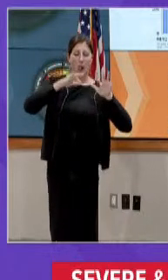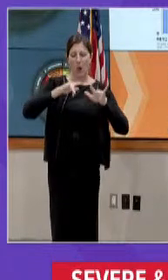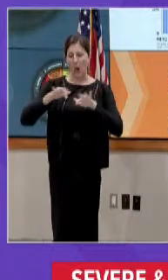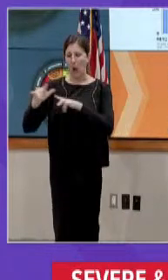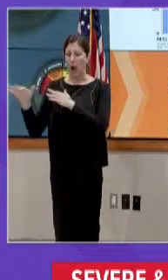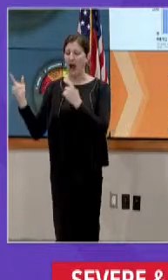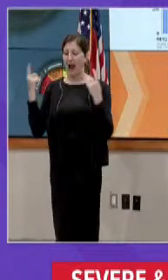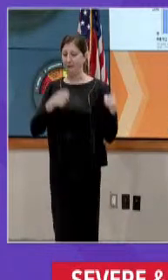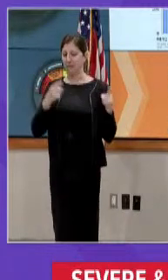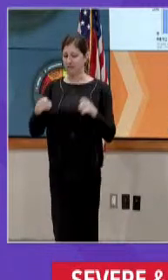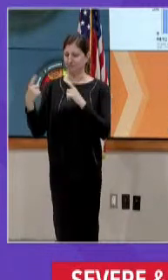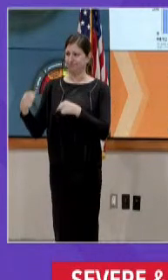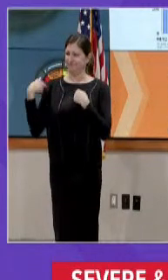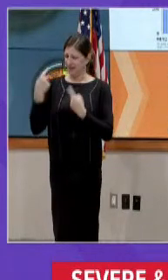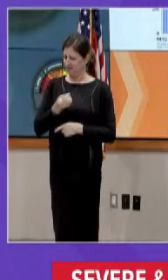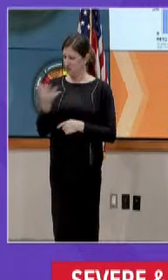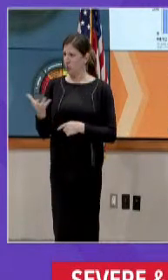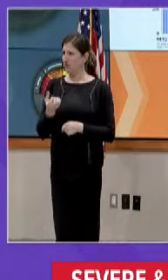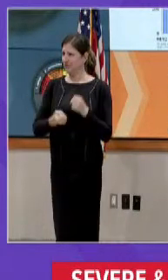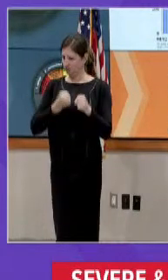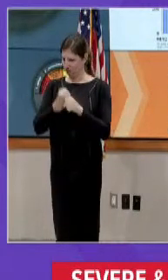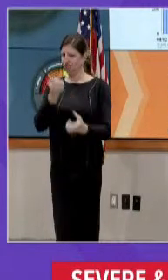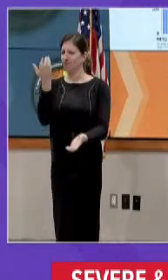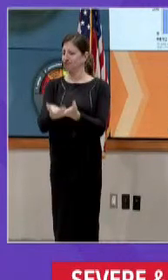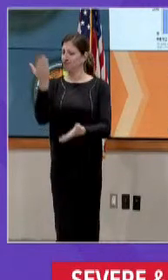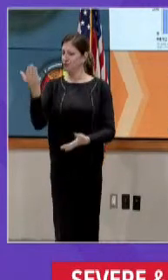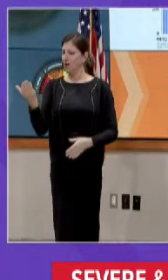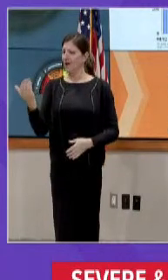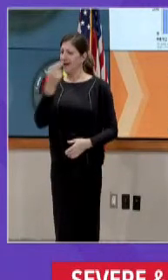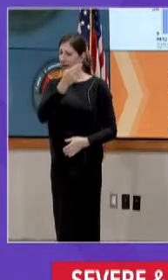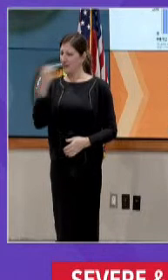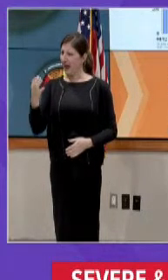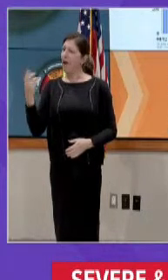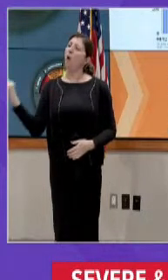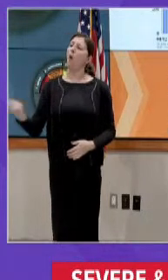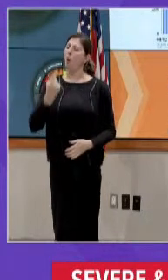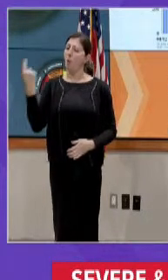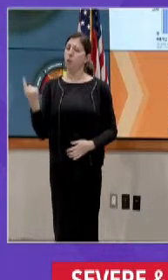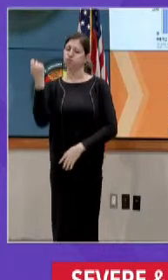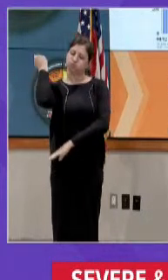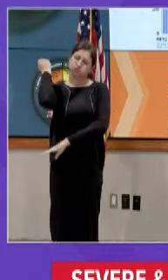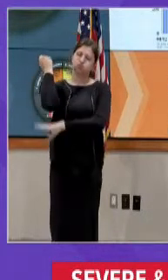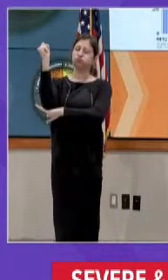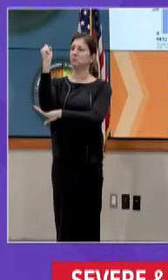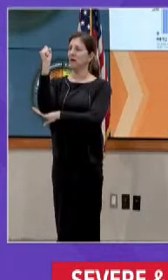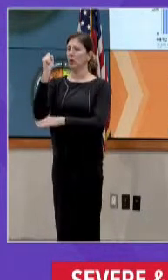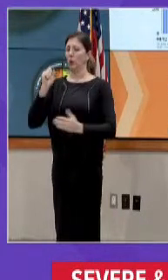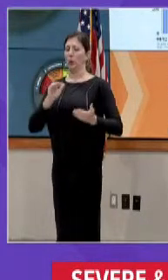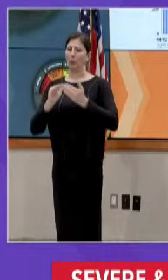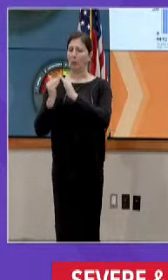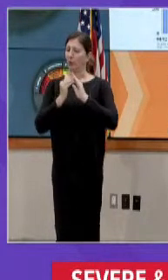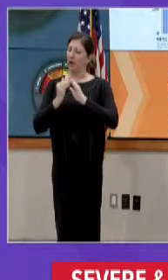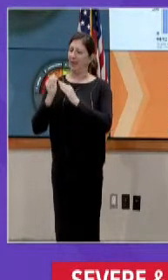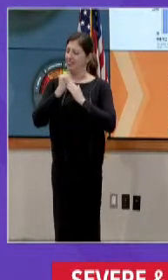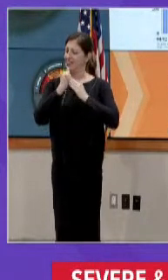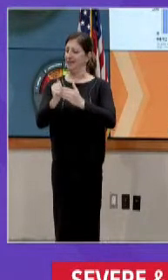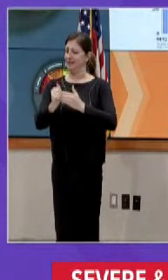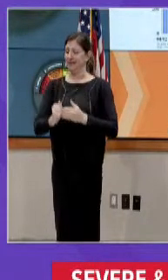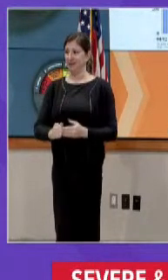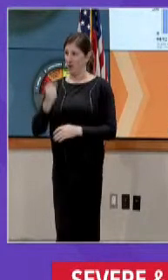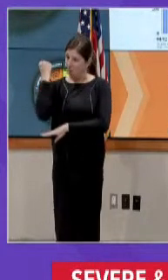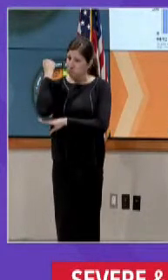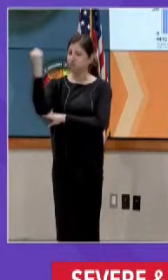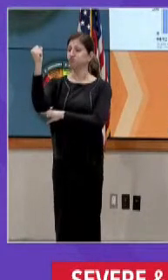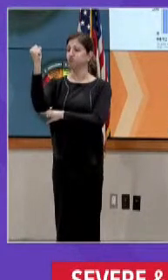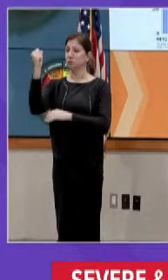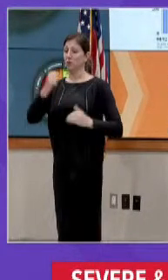the last few years shows that we always step up as a community. But we cannot step up as a